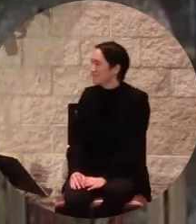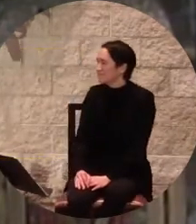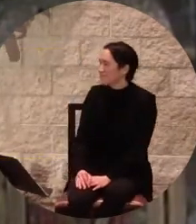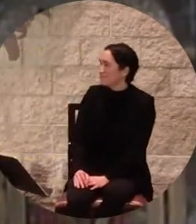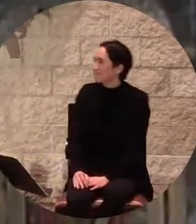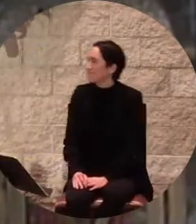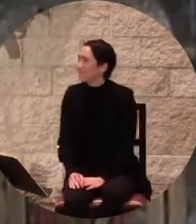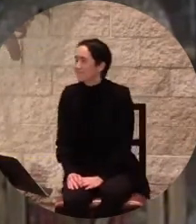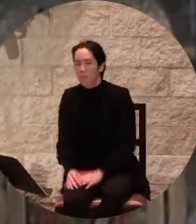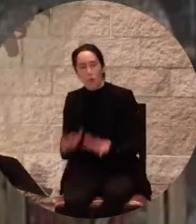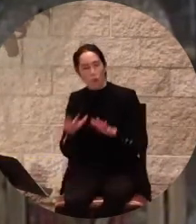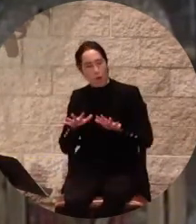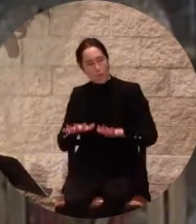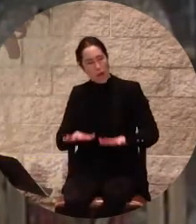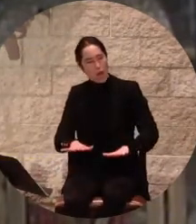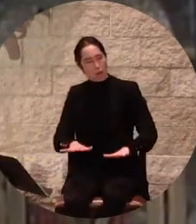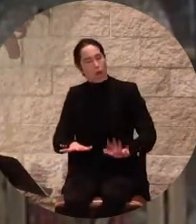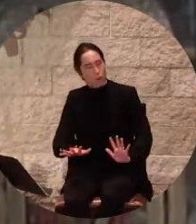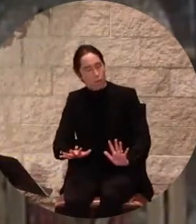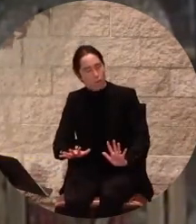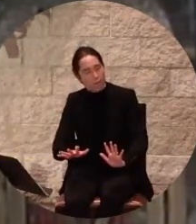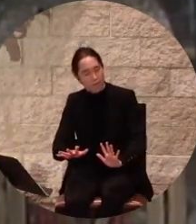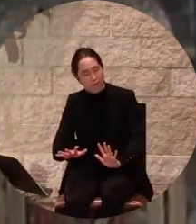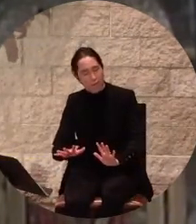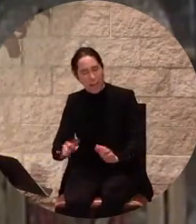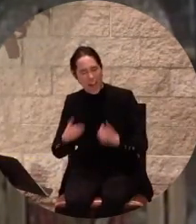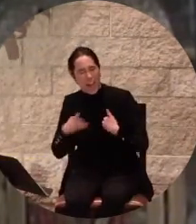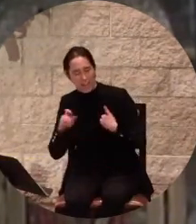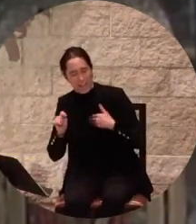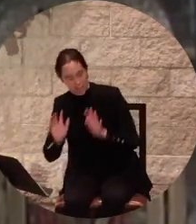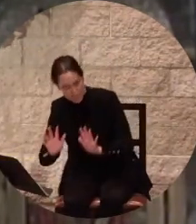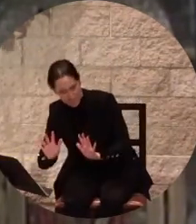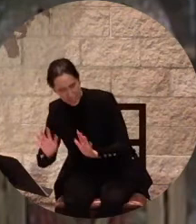Calm down. I got it.